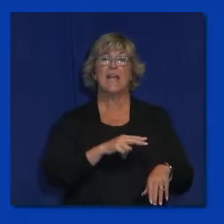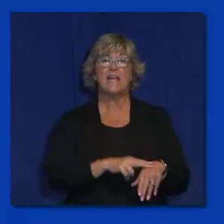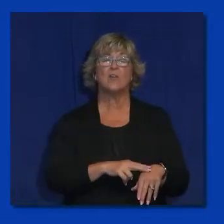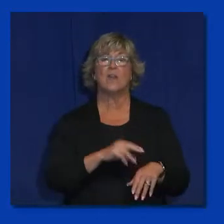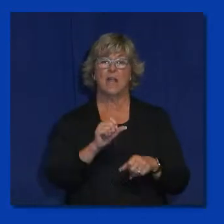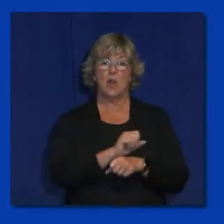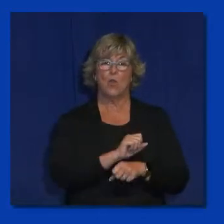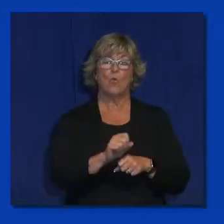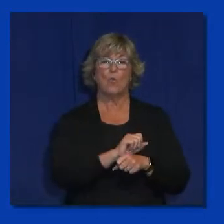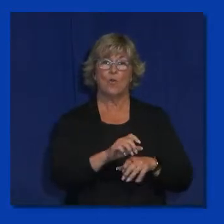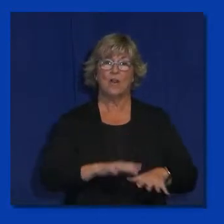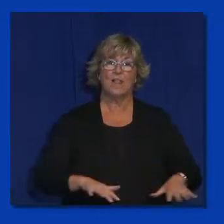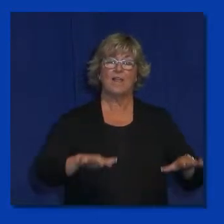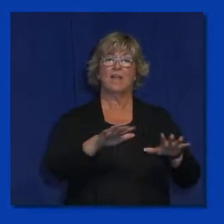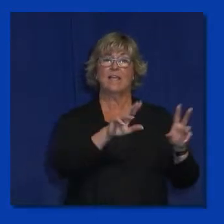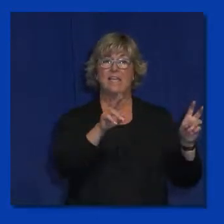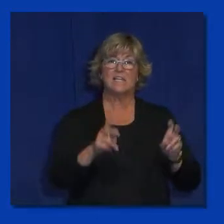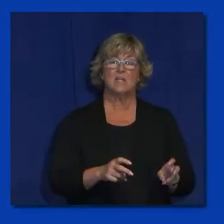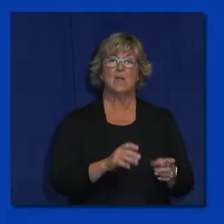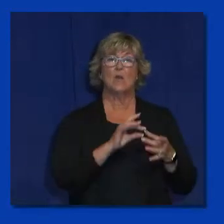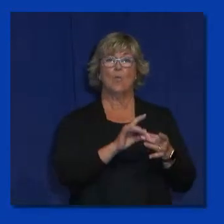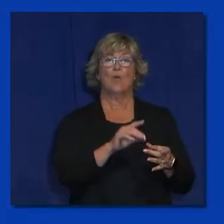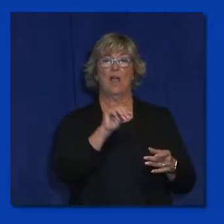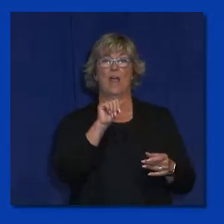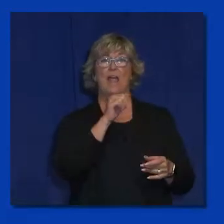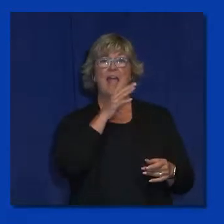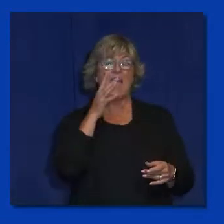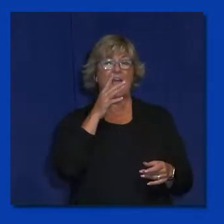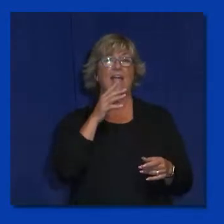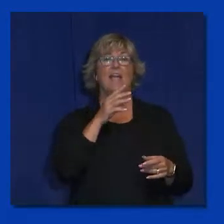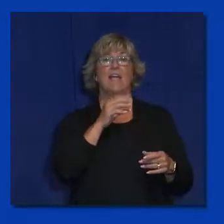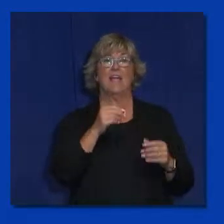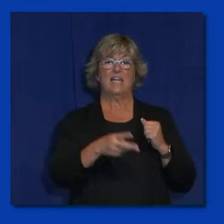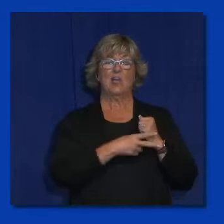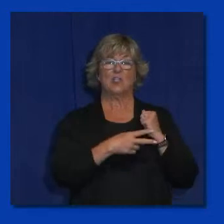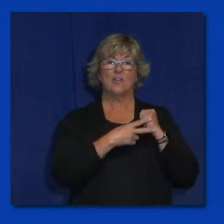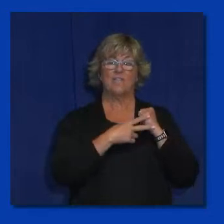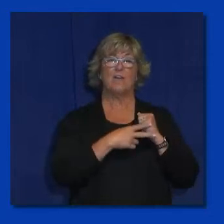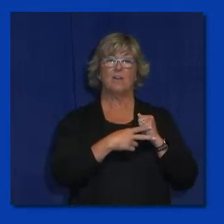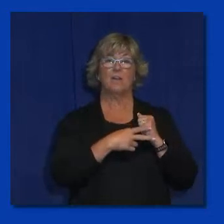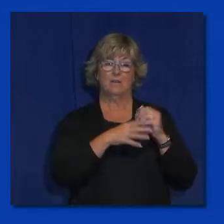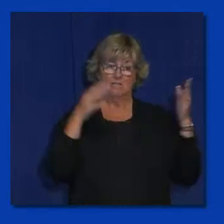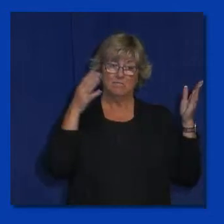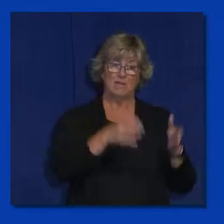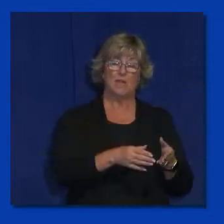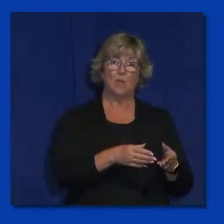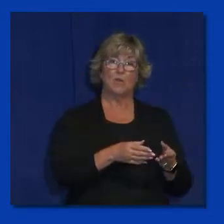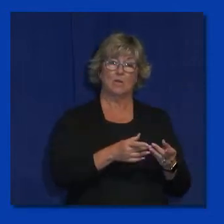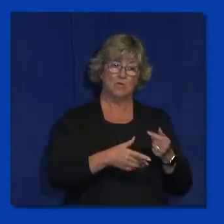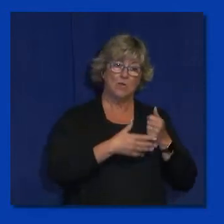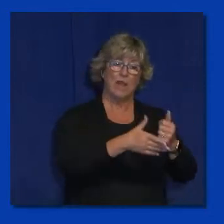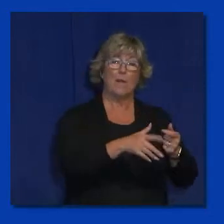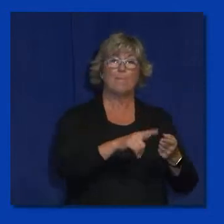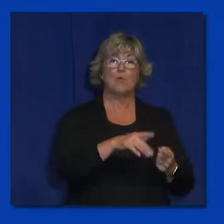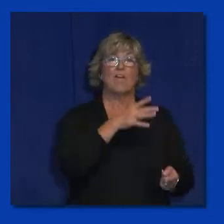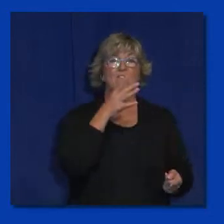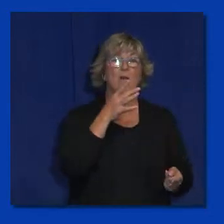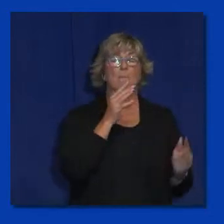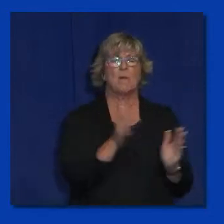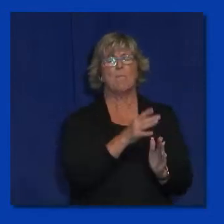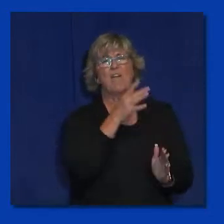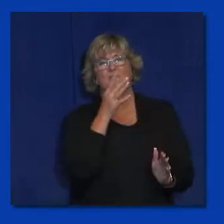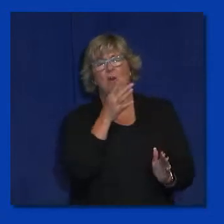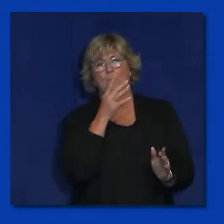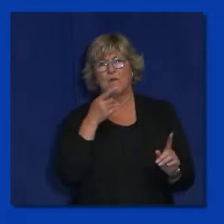and working land solutions, issues around ag and conservation, and obviously direct relief, particularly to farmers, small